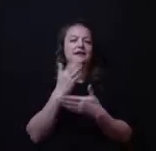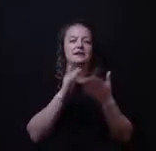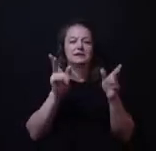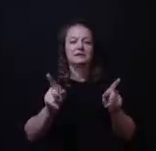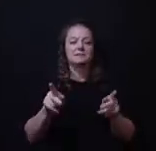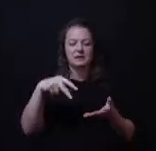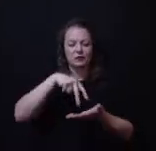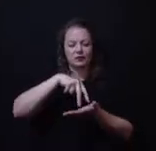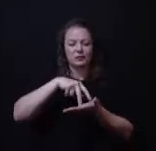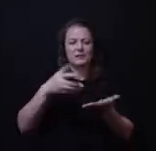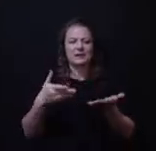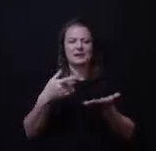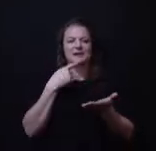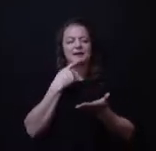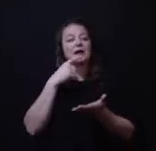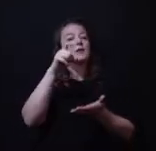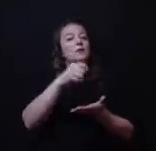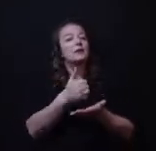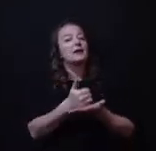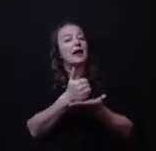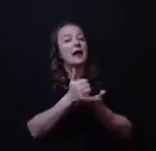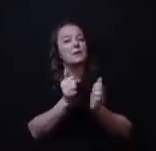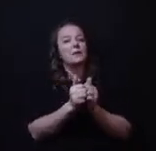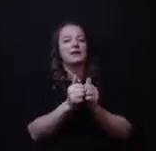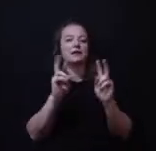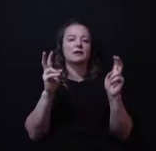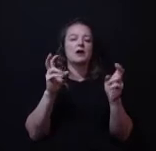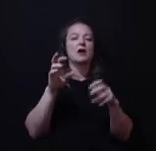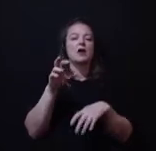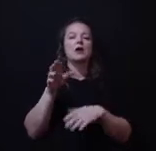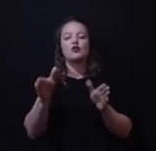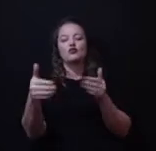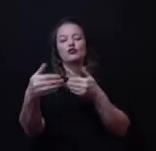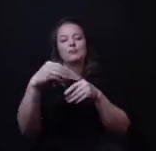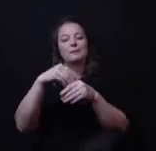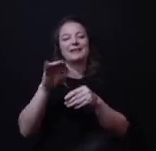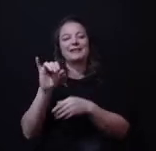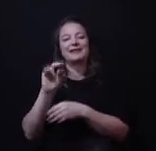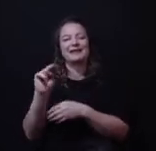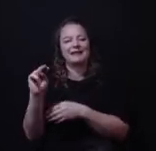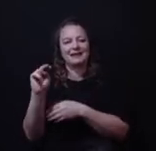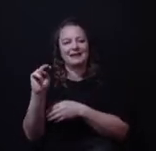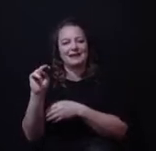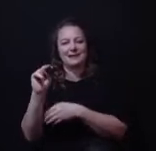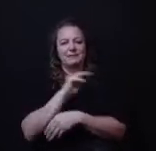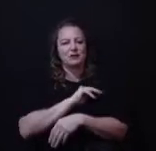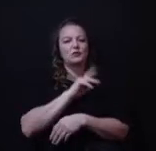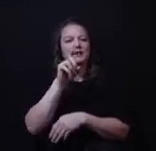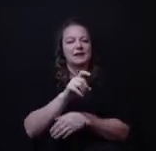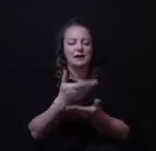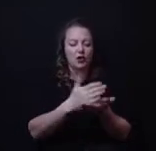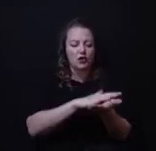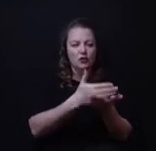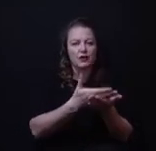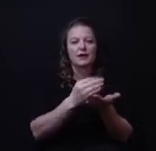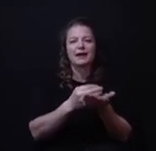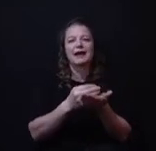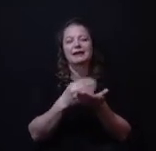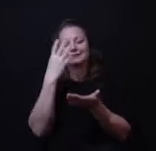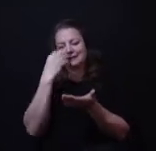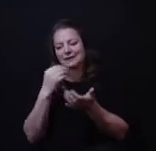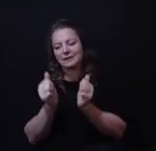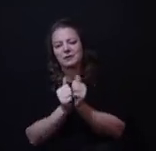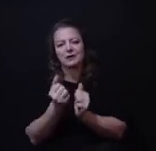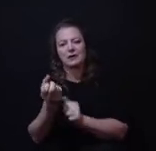need help with our Room in the Inn ministry. We need somebody to cook for and spend the night with 12 homeless